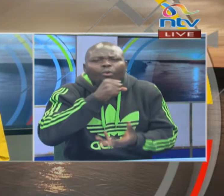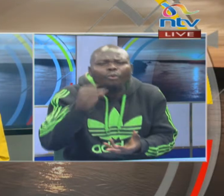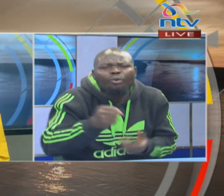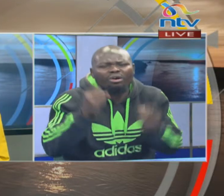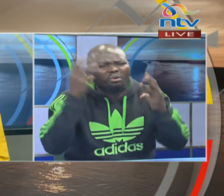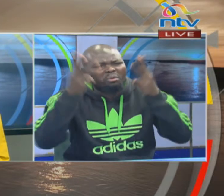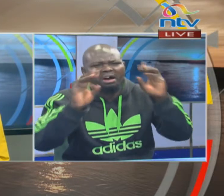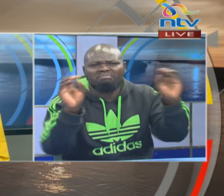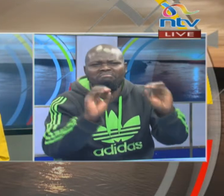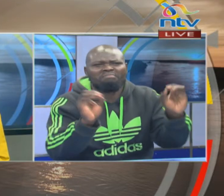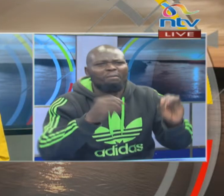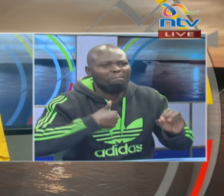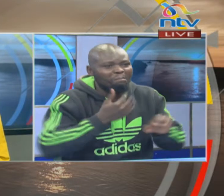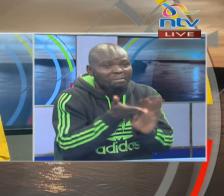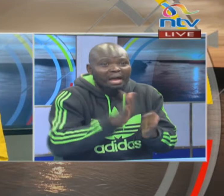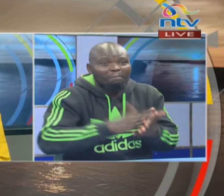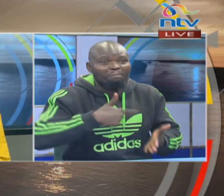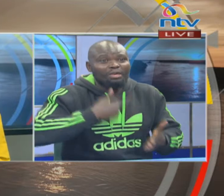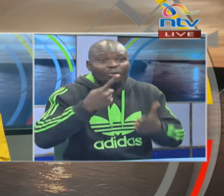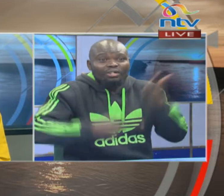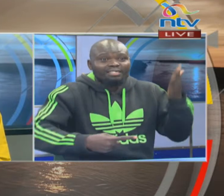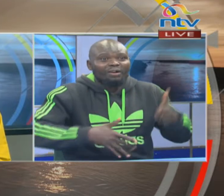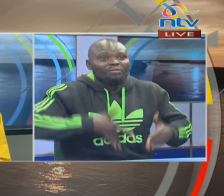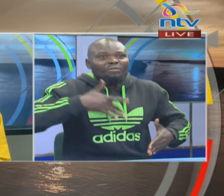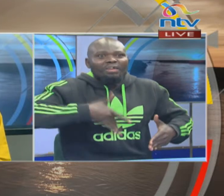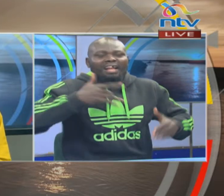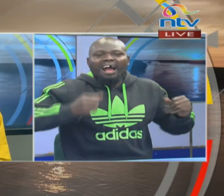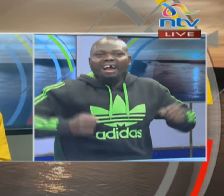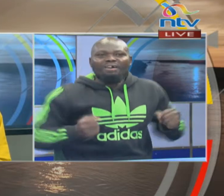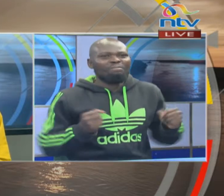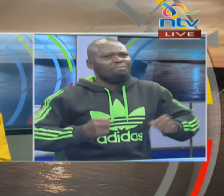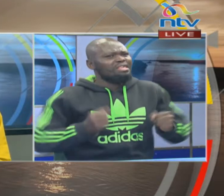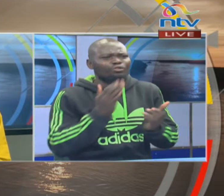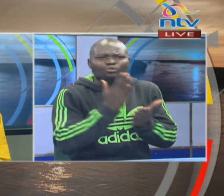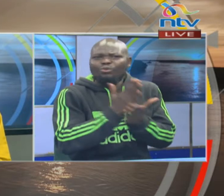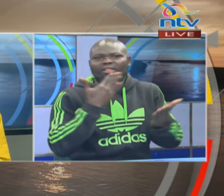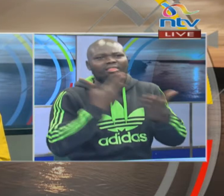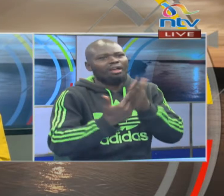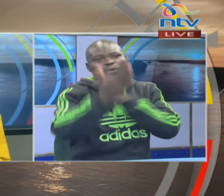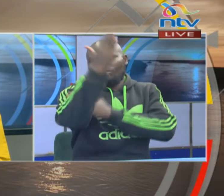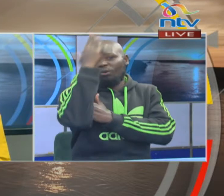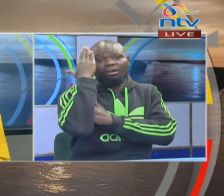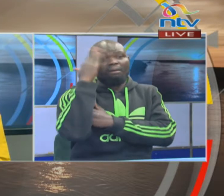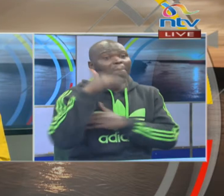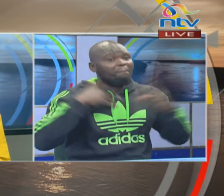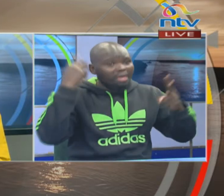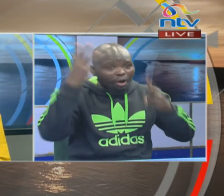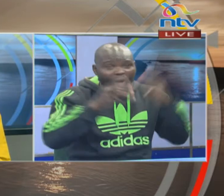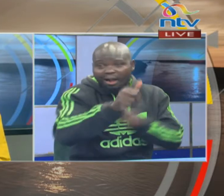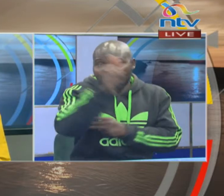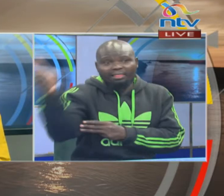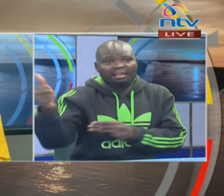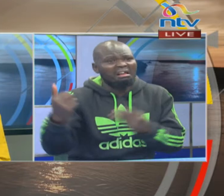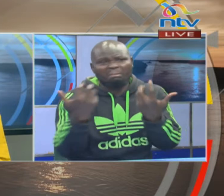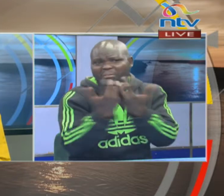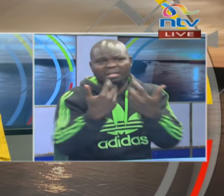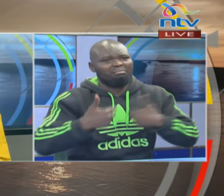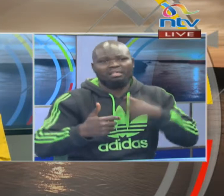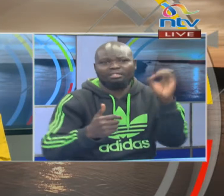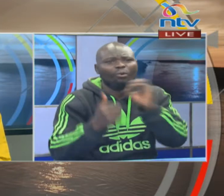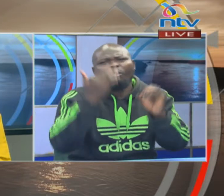So because the years were not the problem, because now I'm feeling happy and I thank